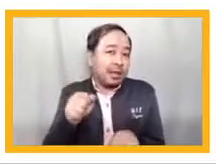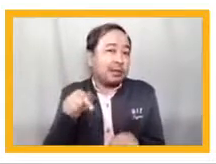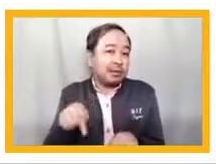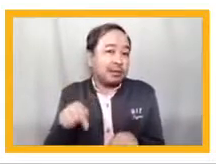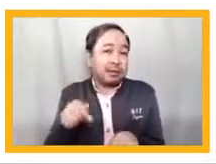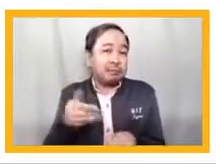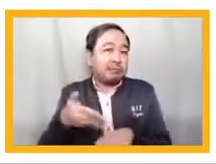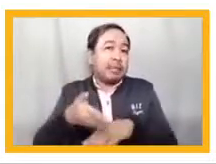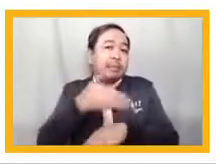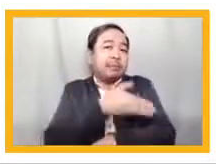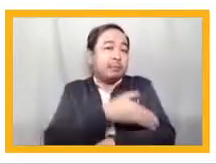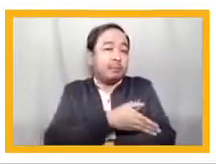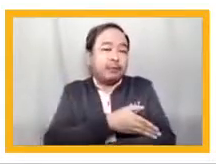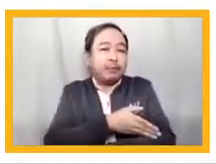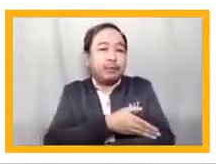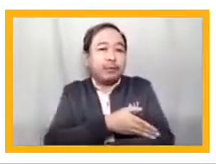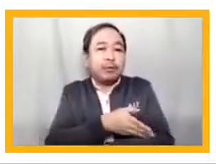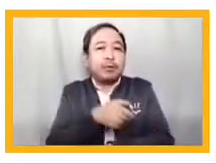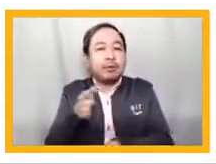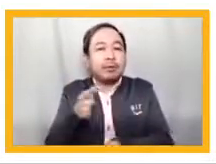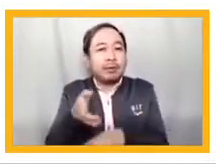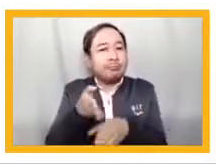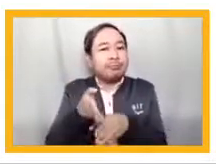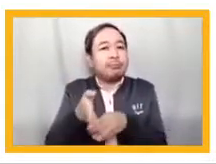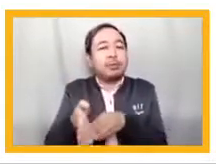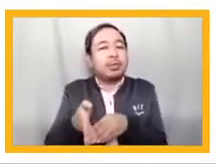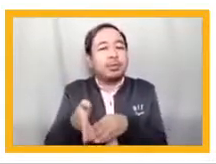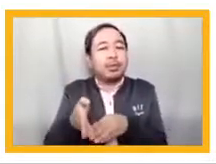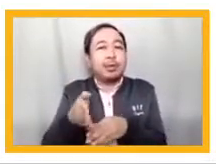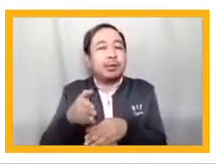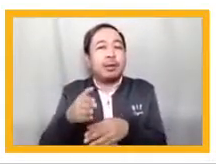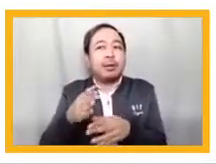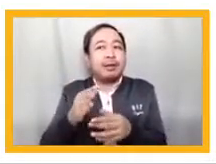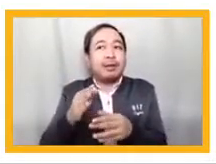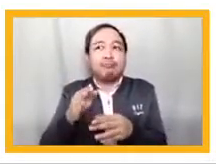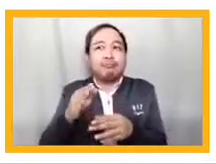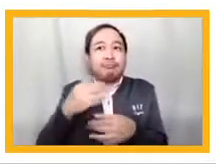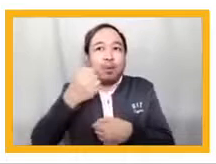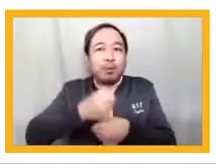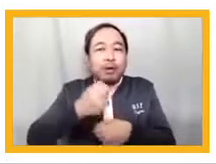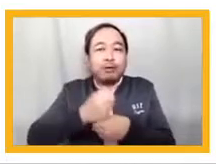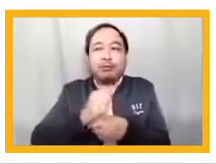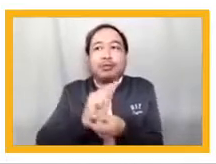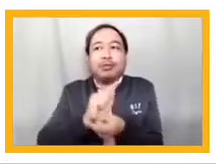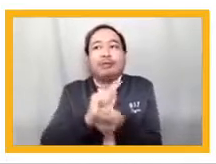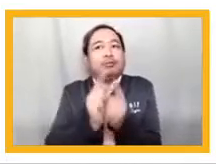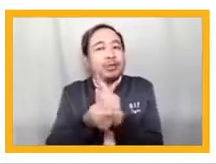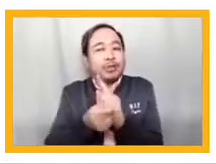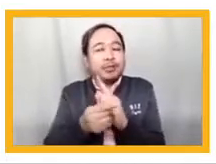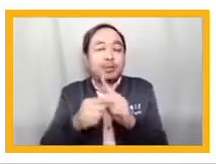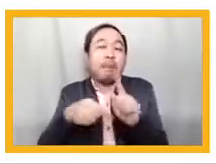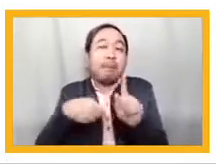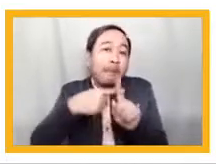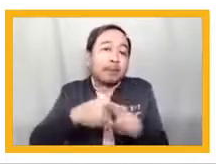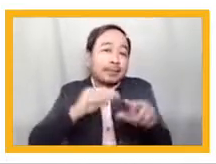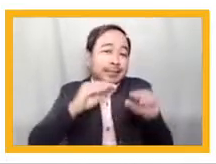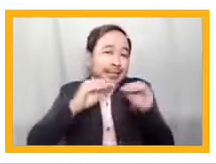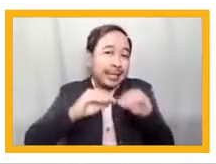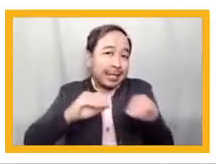improving that industrial revolution education and digital education and sharing of KMOOC